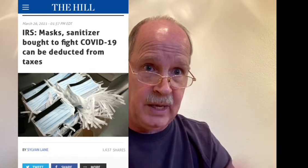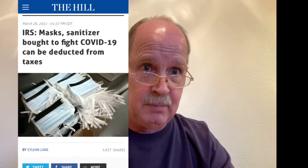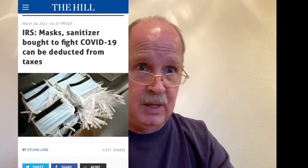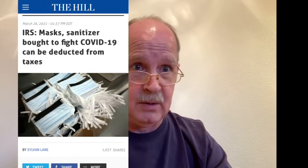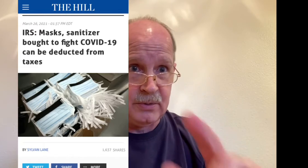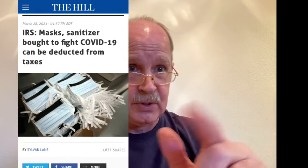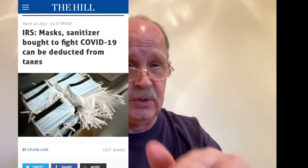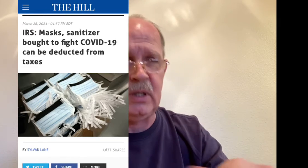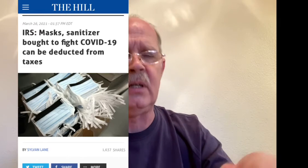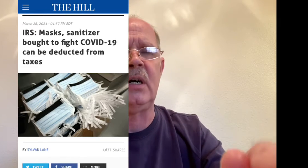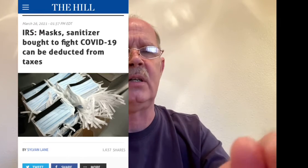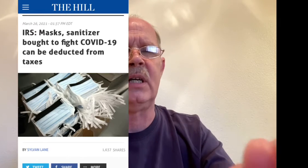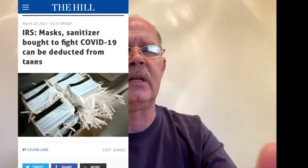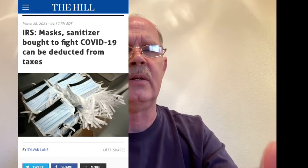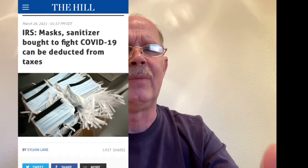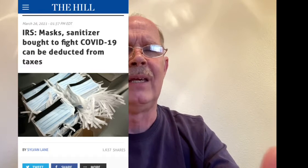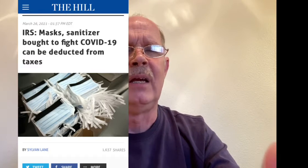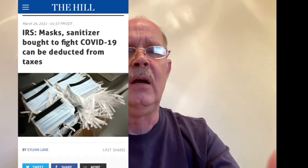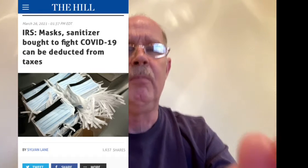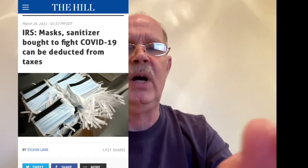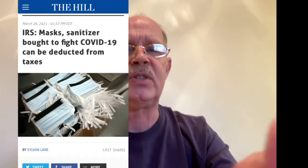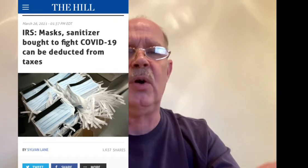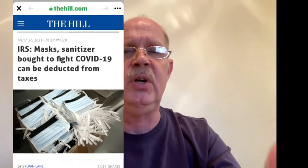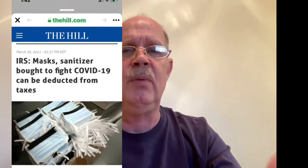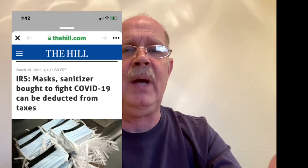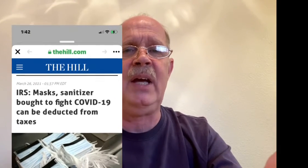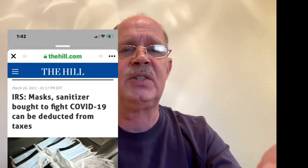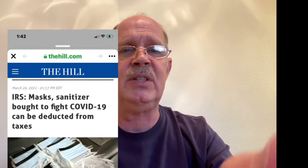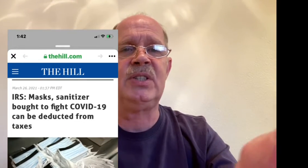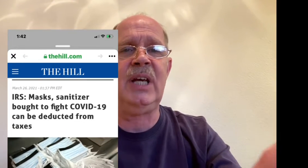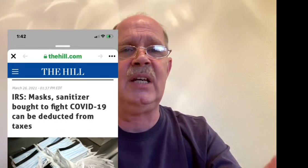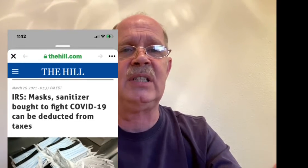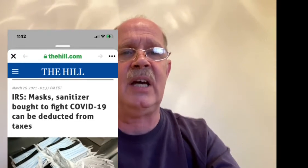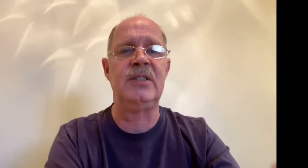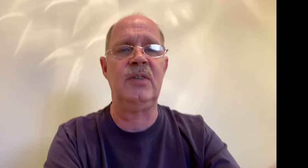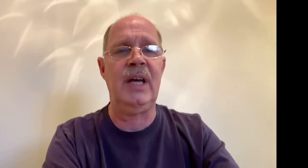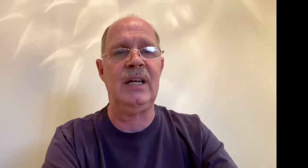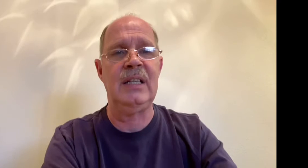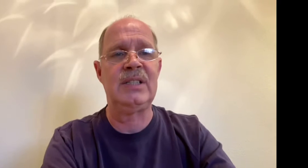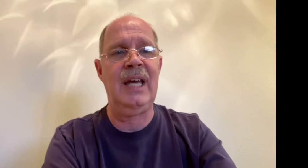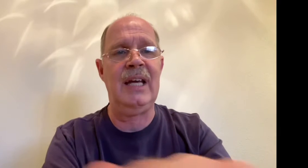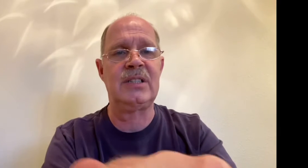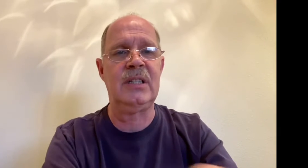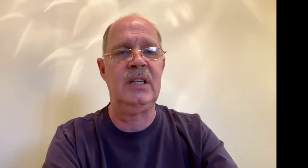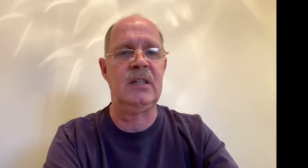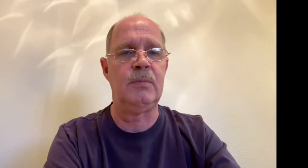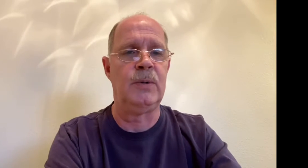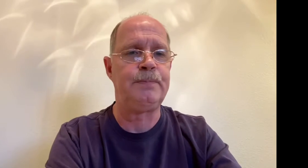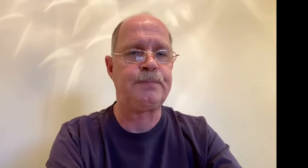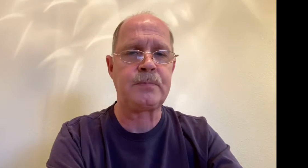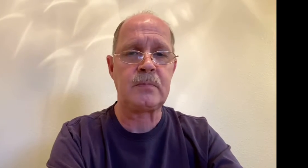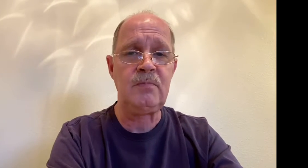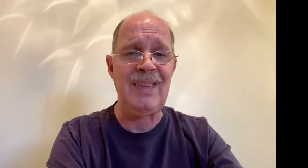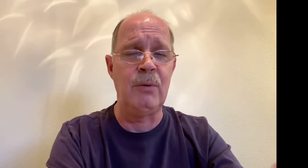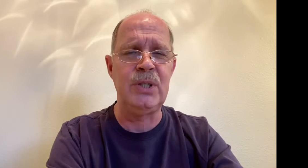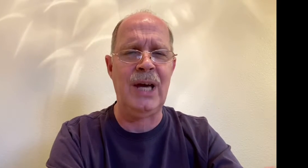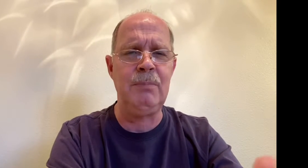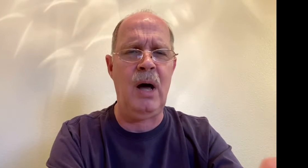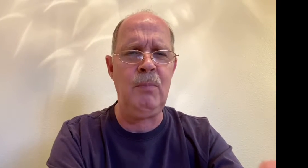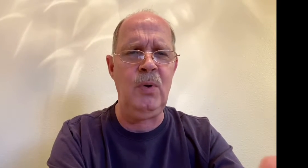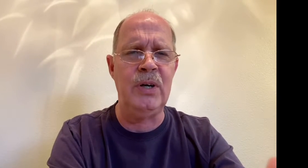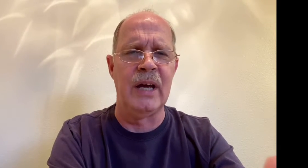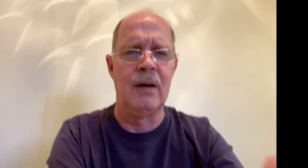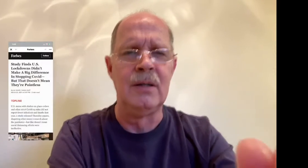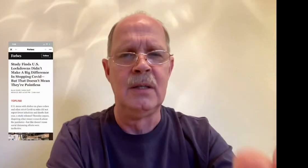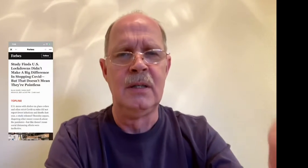for that burial. So you need to contact them. But so your mask and sanitizer, that is tax deductible. I wish I'd